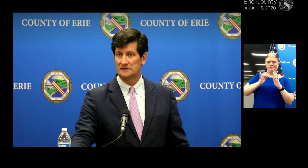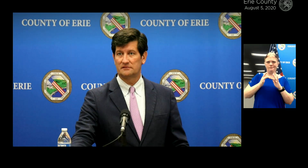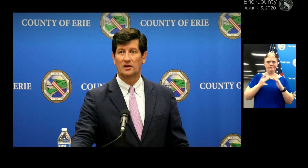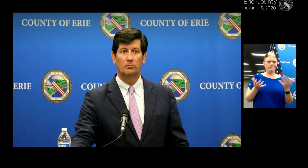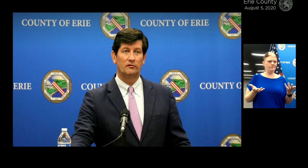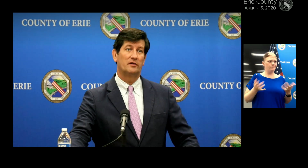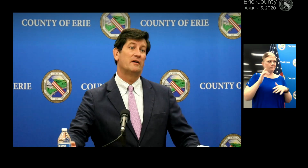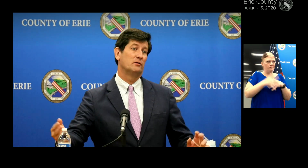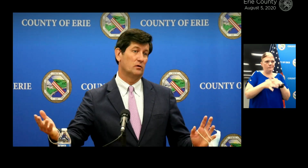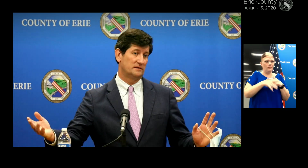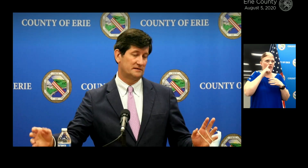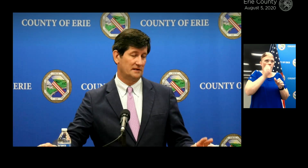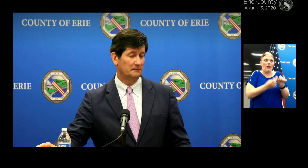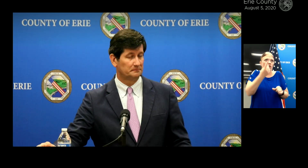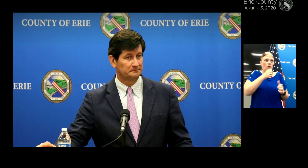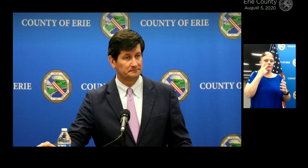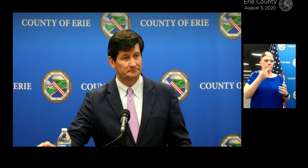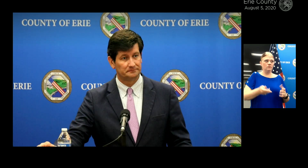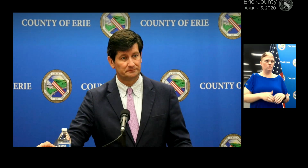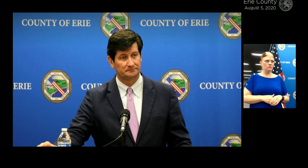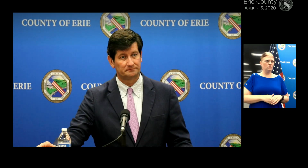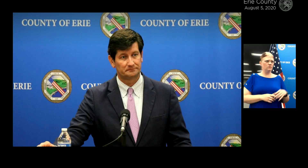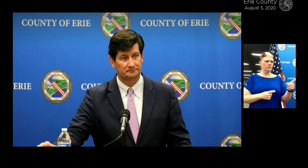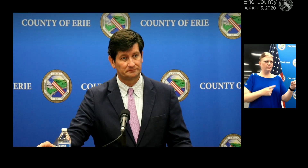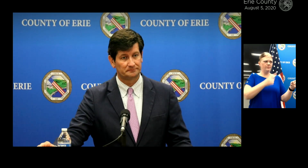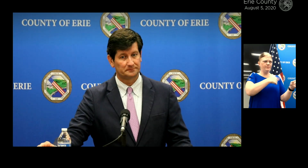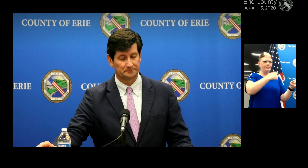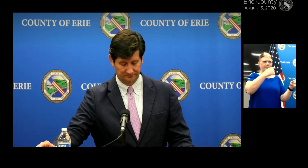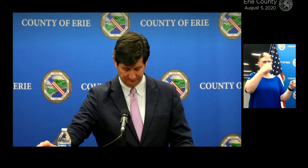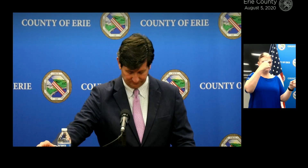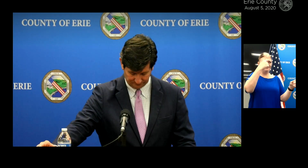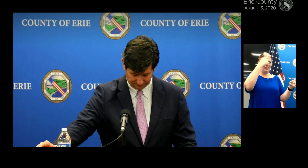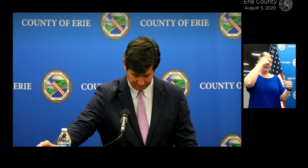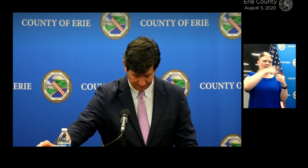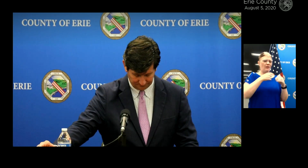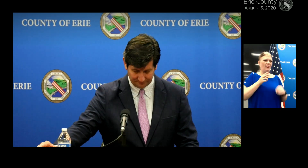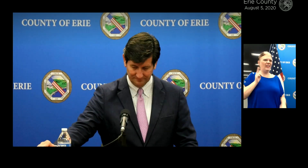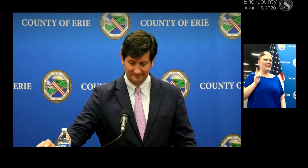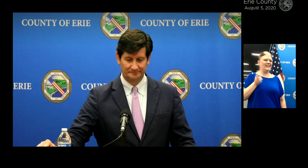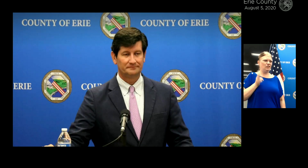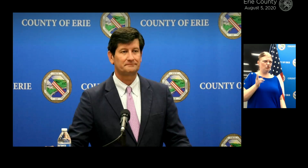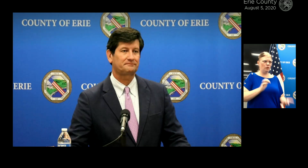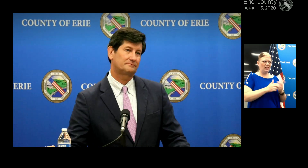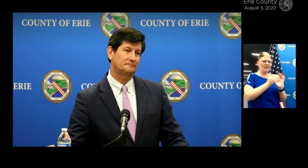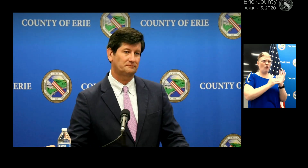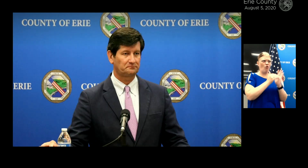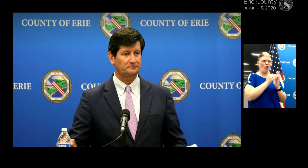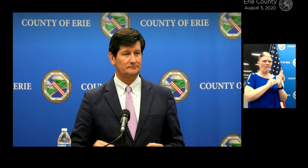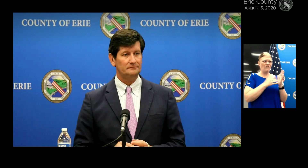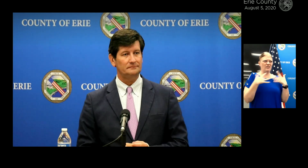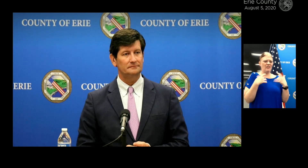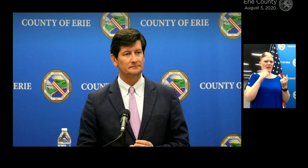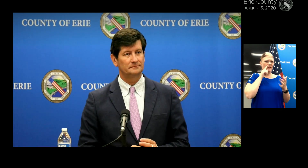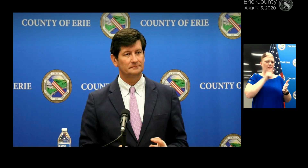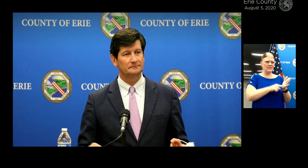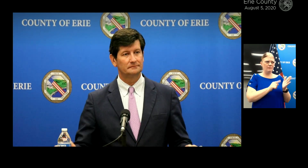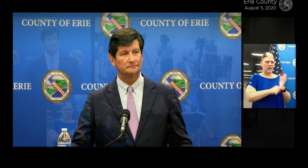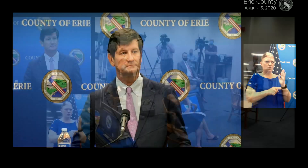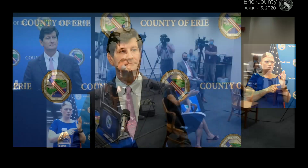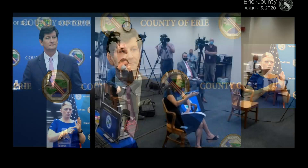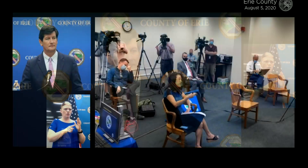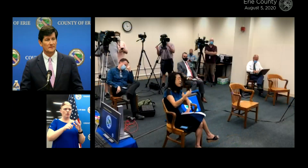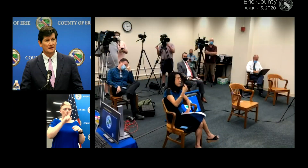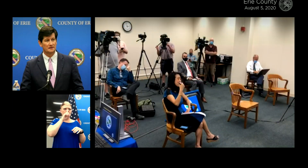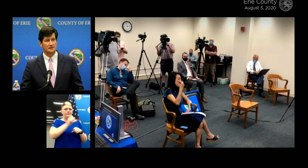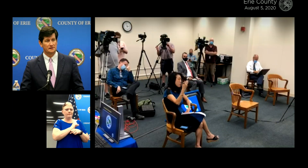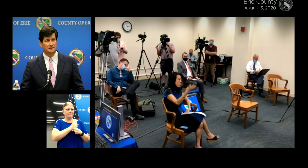that is available for everyone to see? I think they're thinking about kind of the history of how often the health inspector came to actually visit